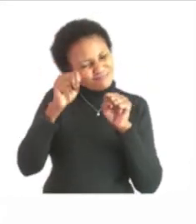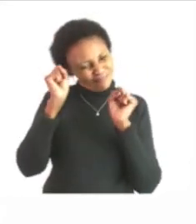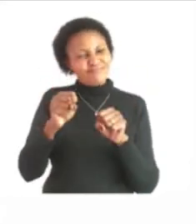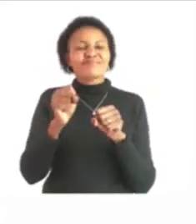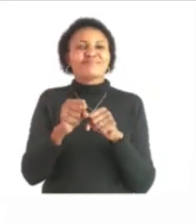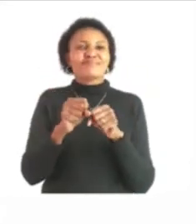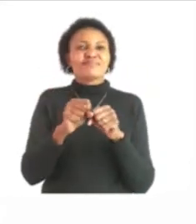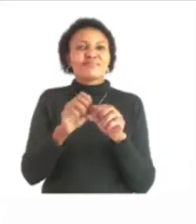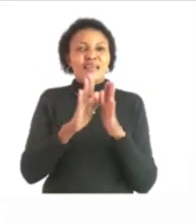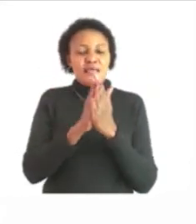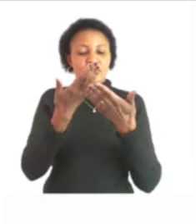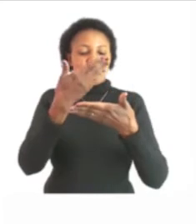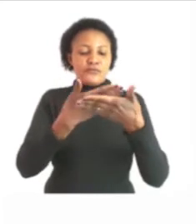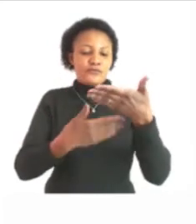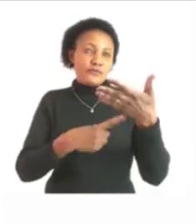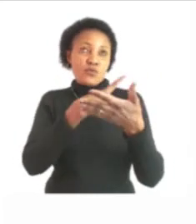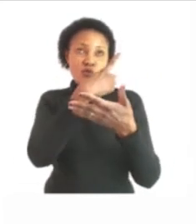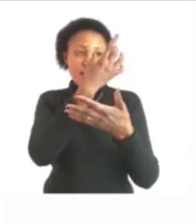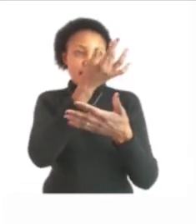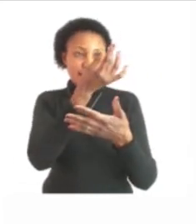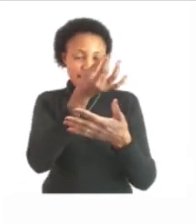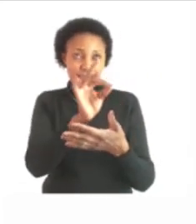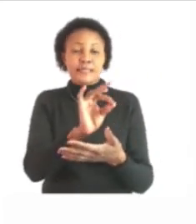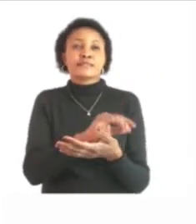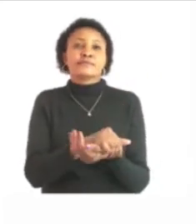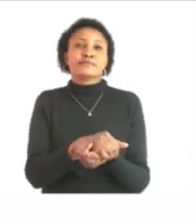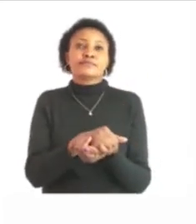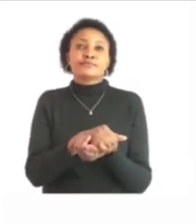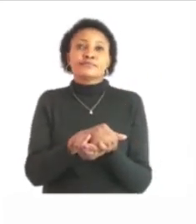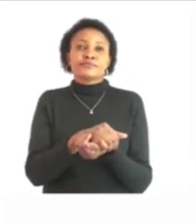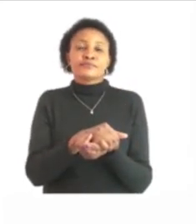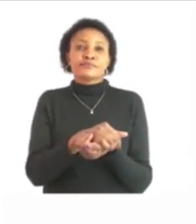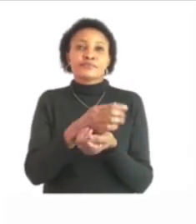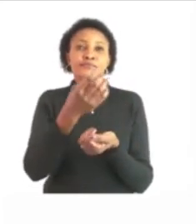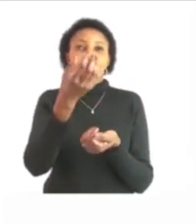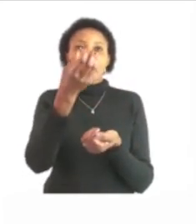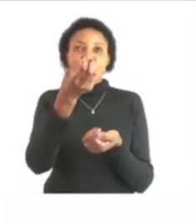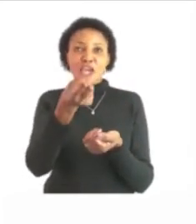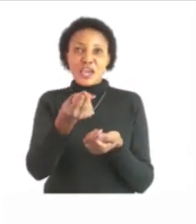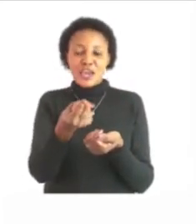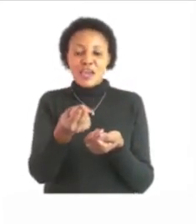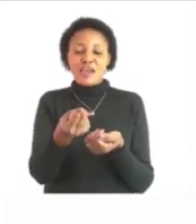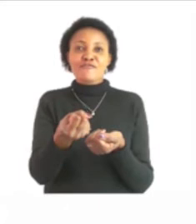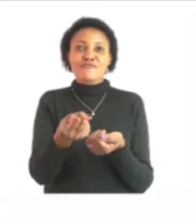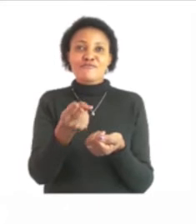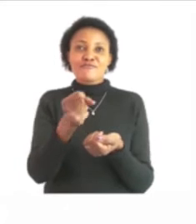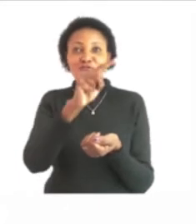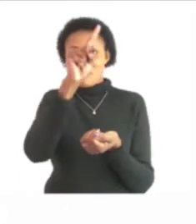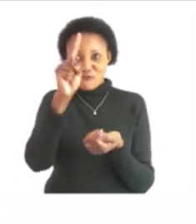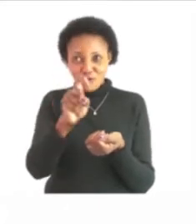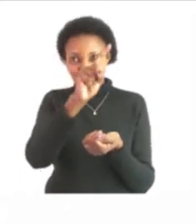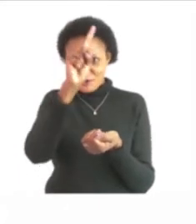turn to page 18. On page 18, we have the words, the question